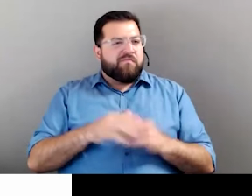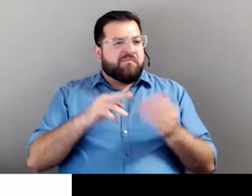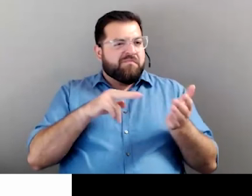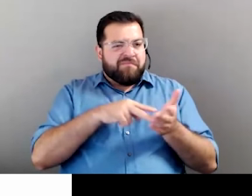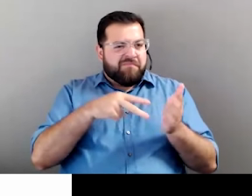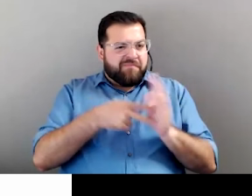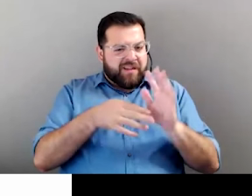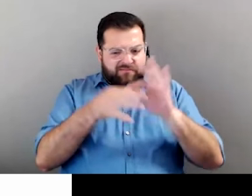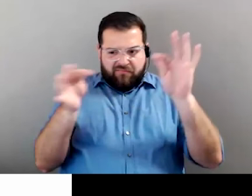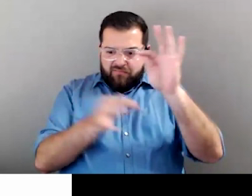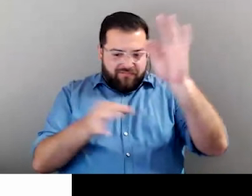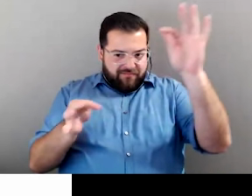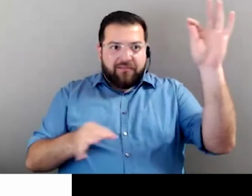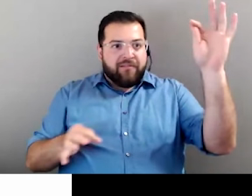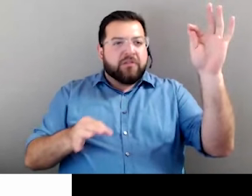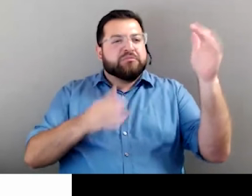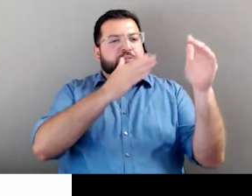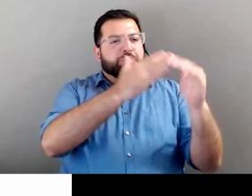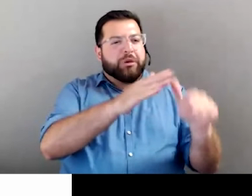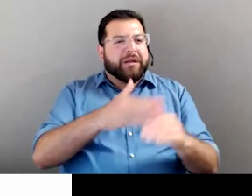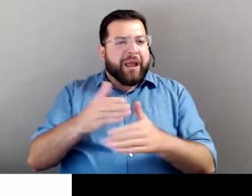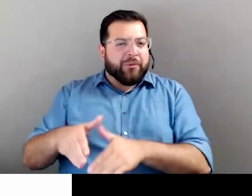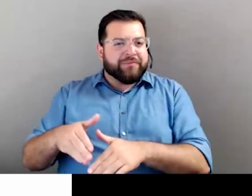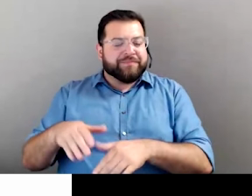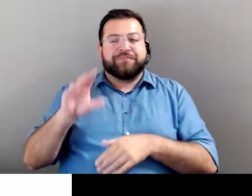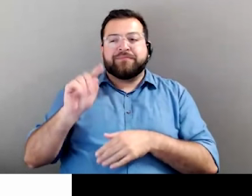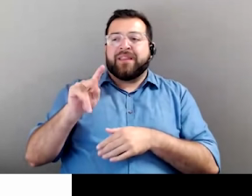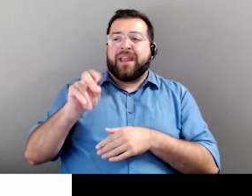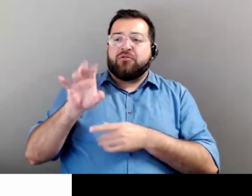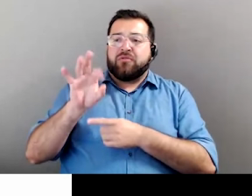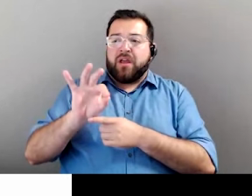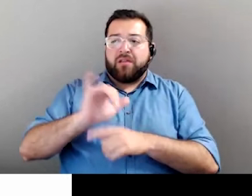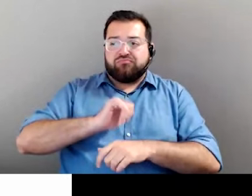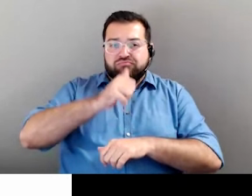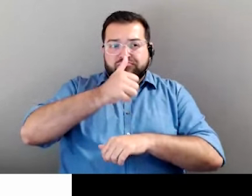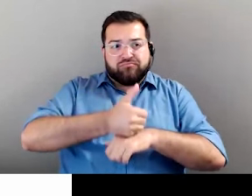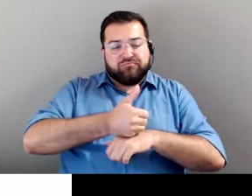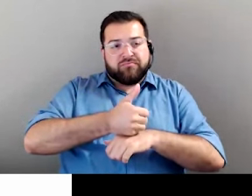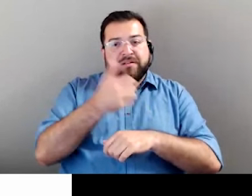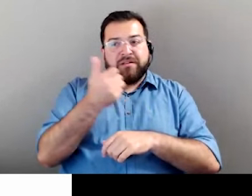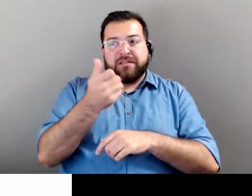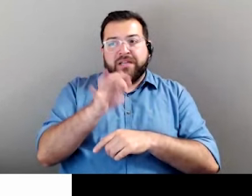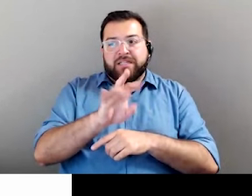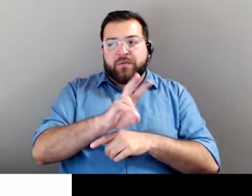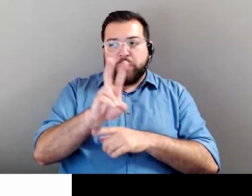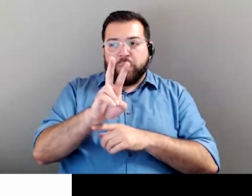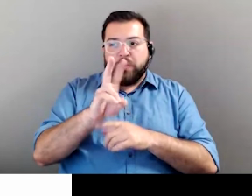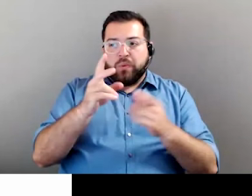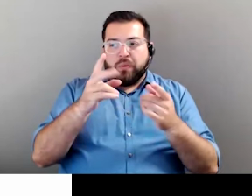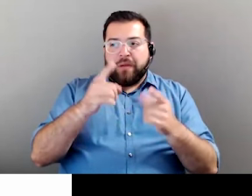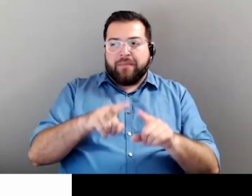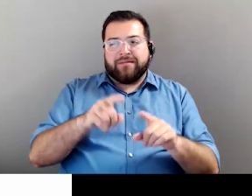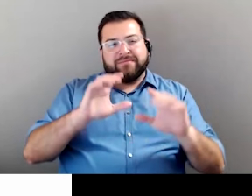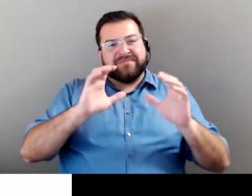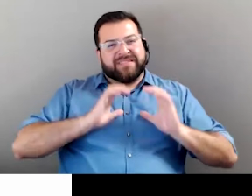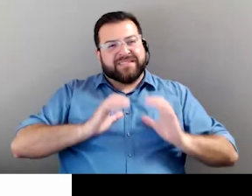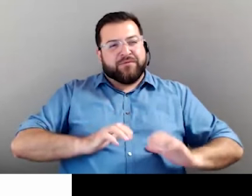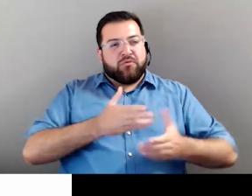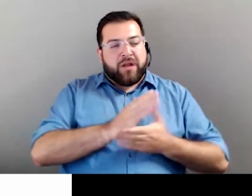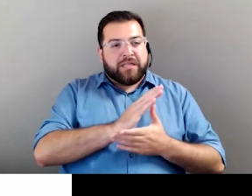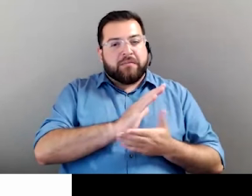it's a civil rights law that was enacted in 1972. It started out as a women's rights law and it became more of an equity-based